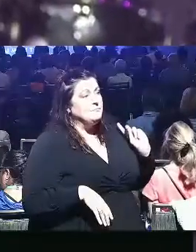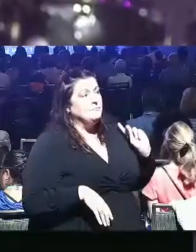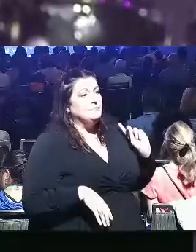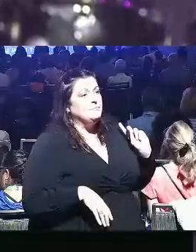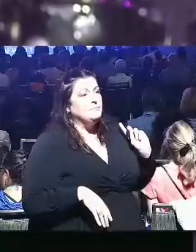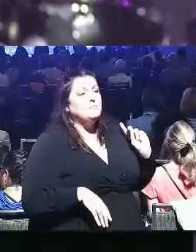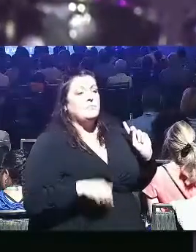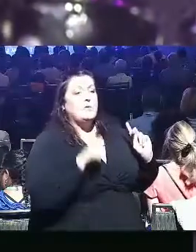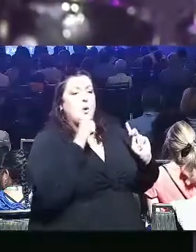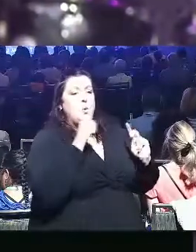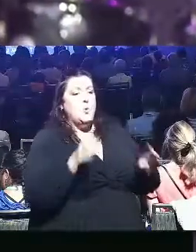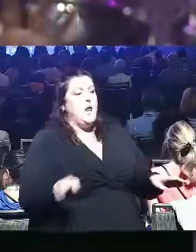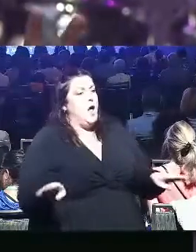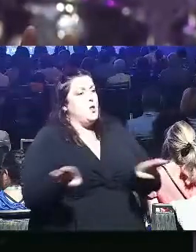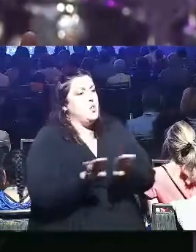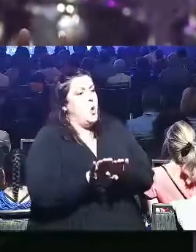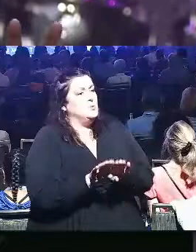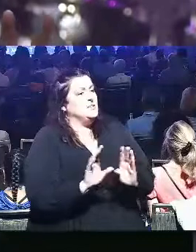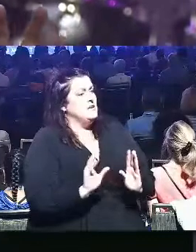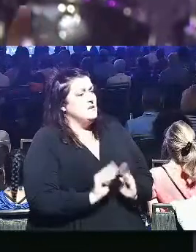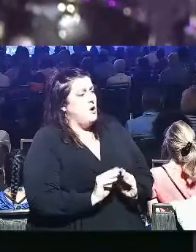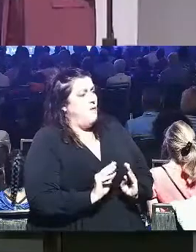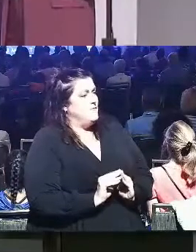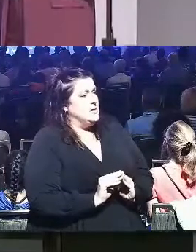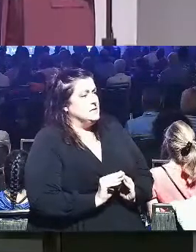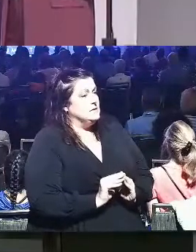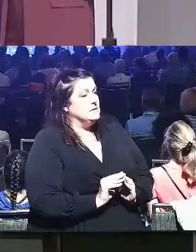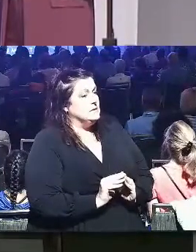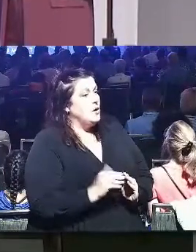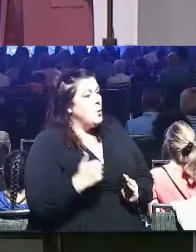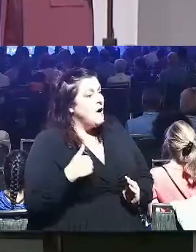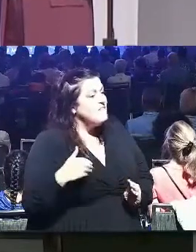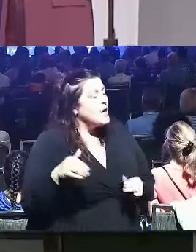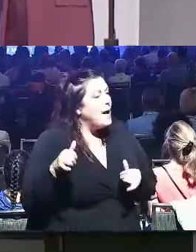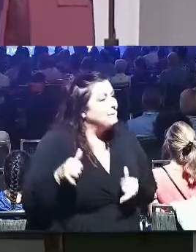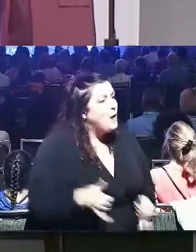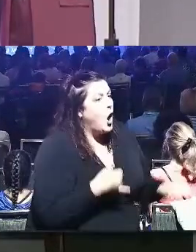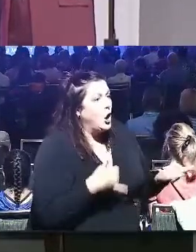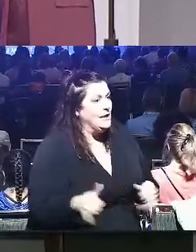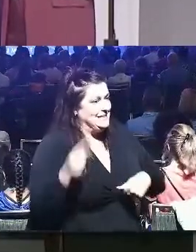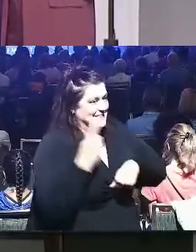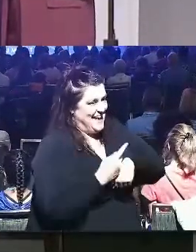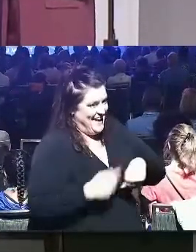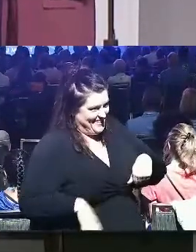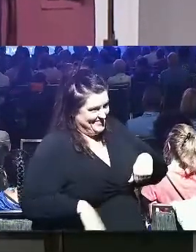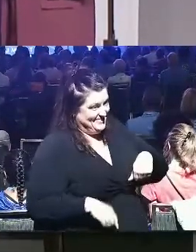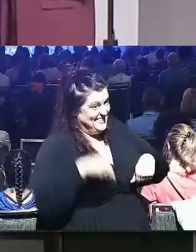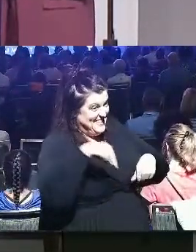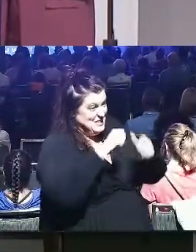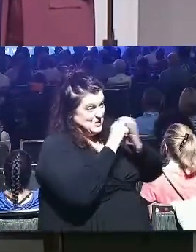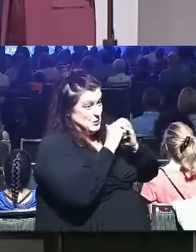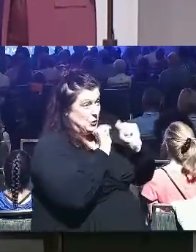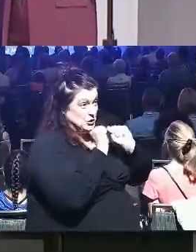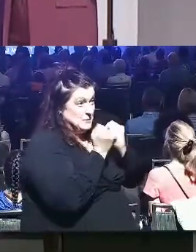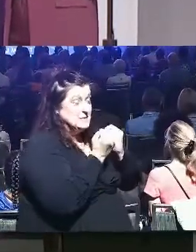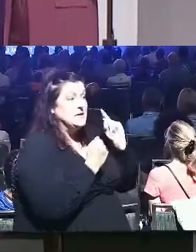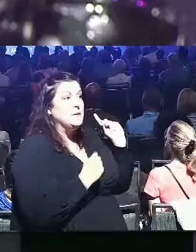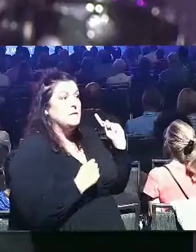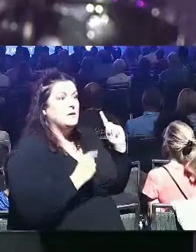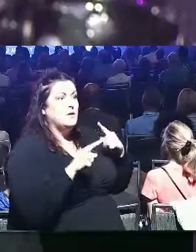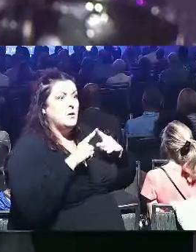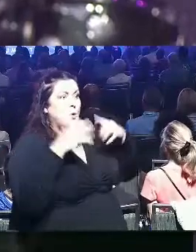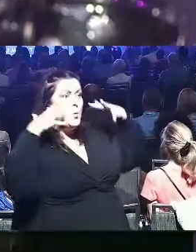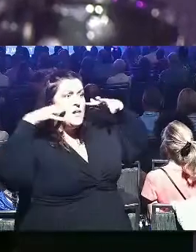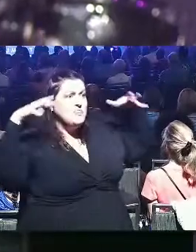We're not just closing out a conference here. We're having a party today, folks. And this worship team, when the sound